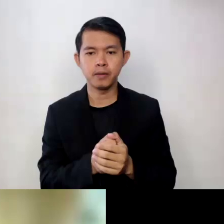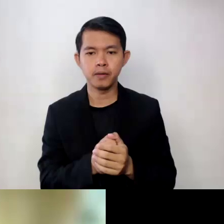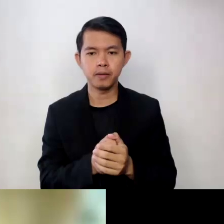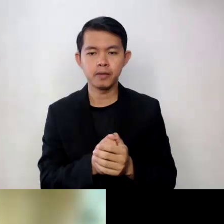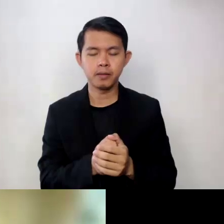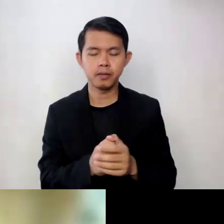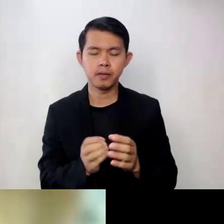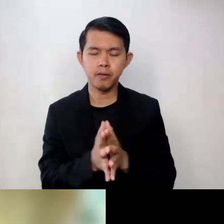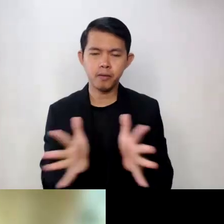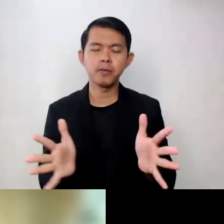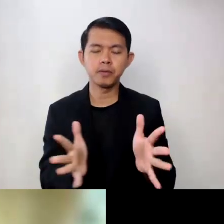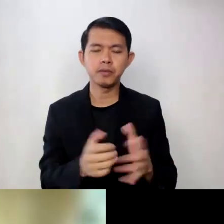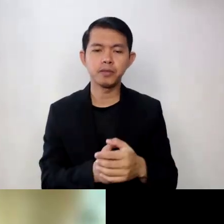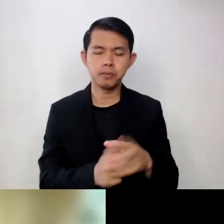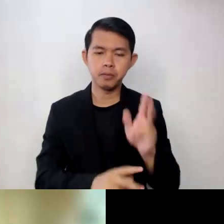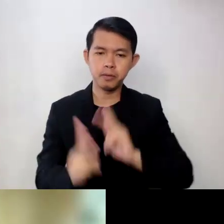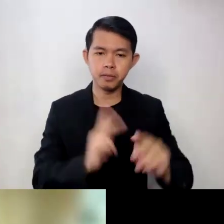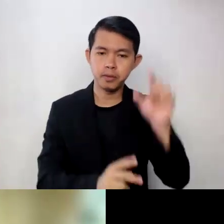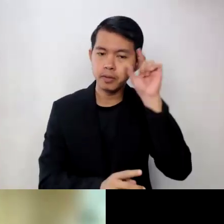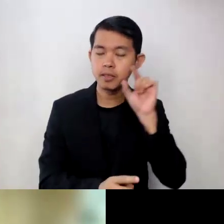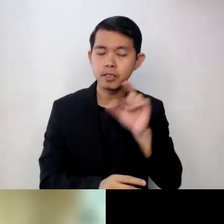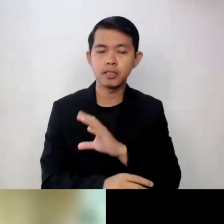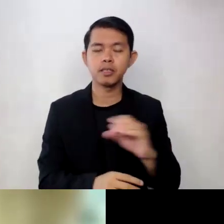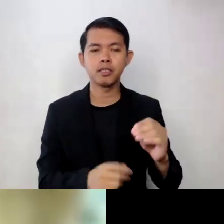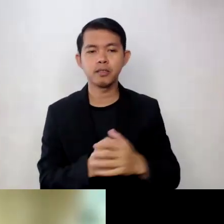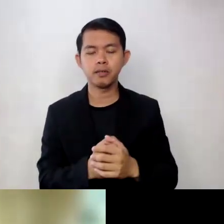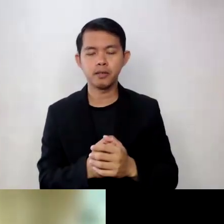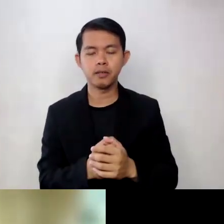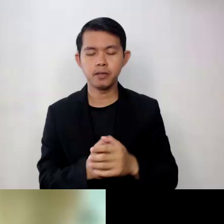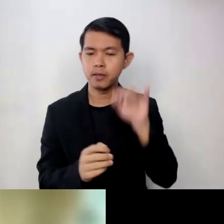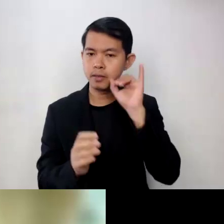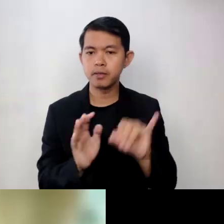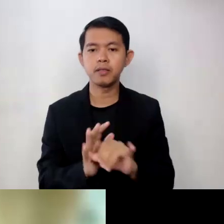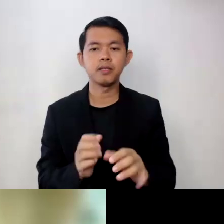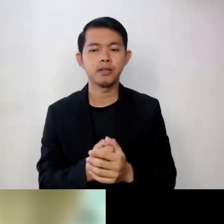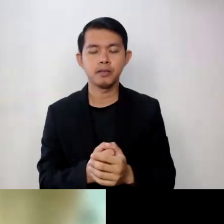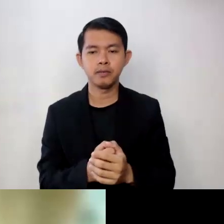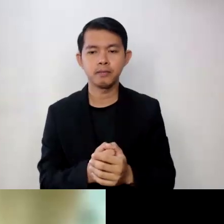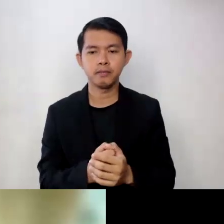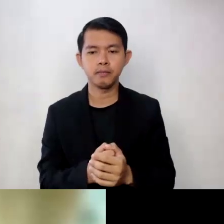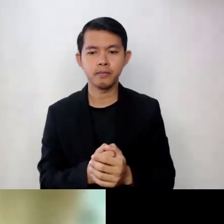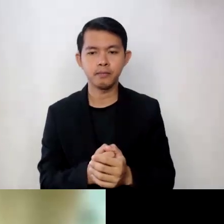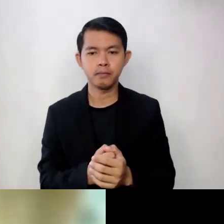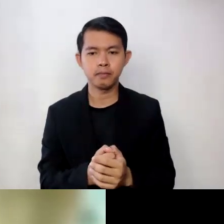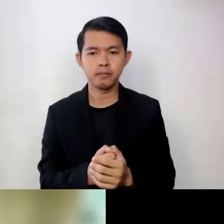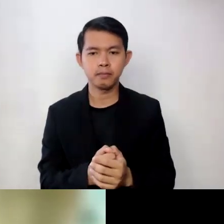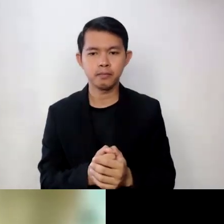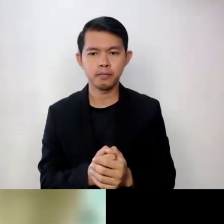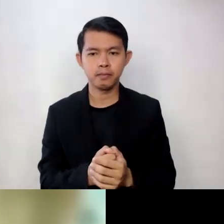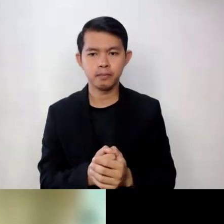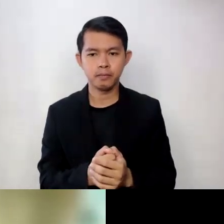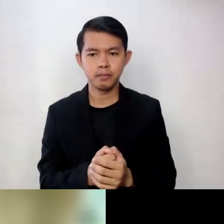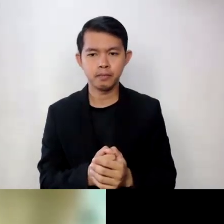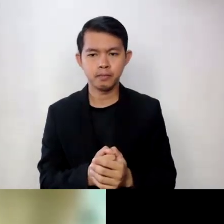genders, and sexualities. And researchers usually, sa mga quantitative, they see